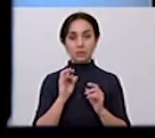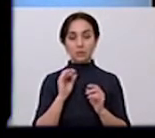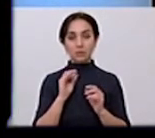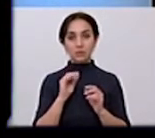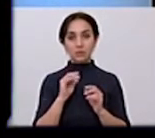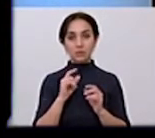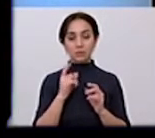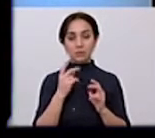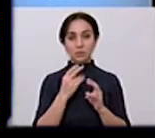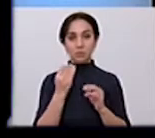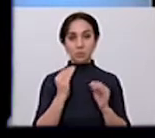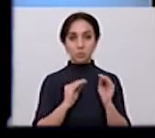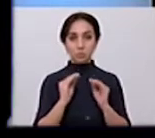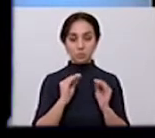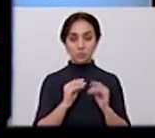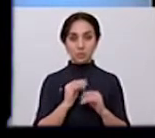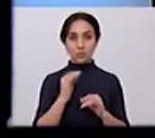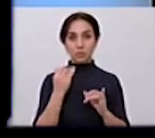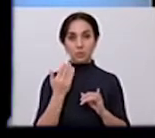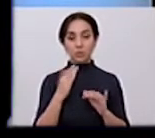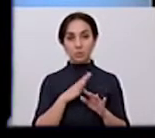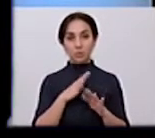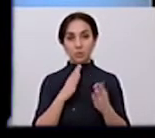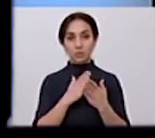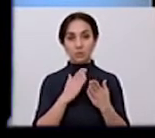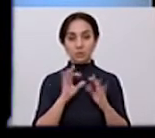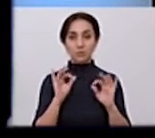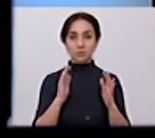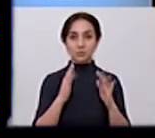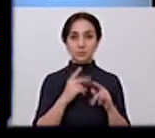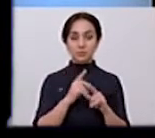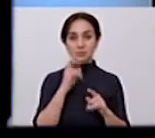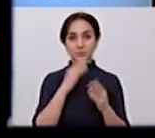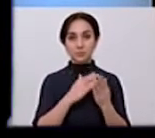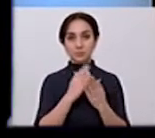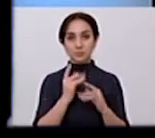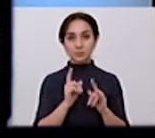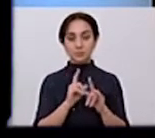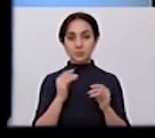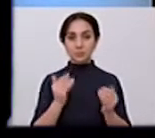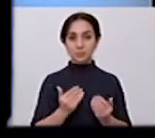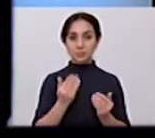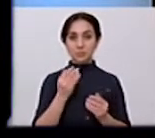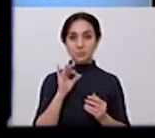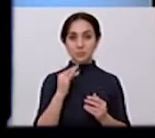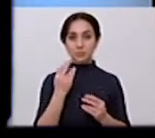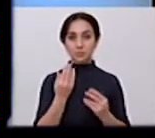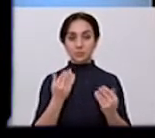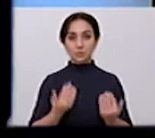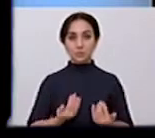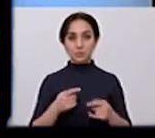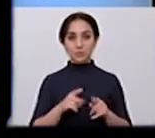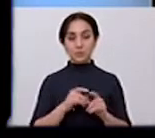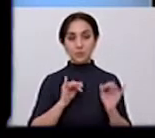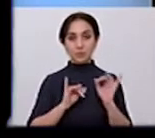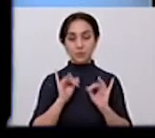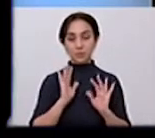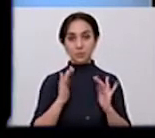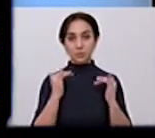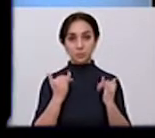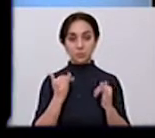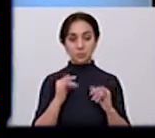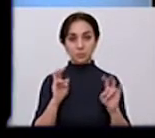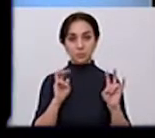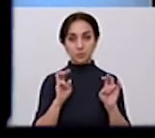infrastrukturasi, ularning tuzilishi, ularda bo'layotgan siyosiy jarayonlar, ijtimoiy hayotni biz siz bilan gaplashamiz. Bugungi